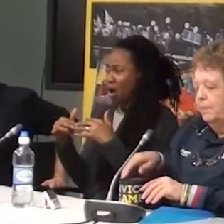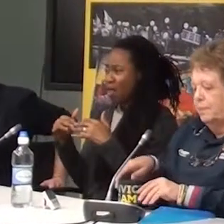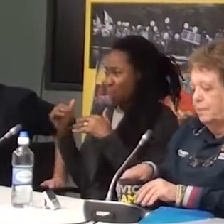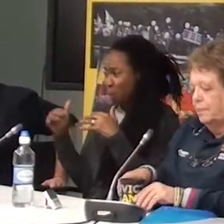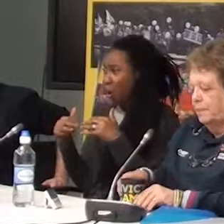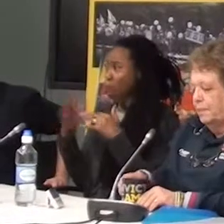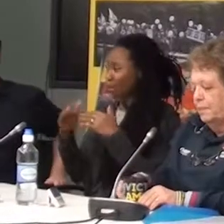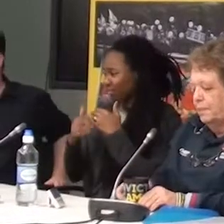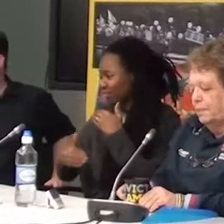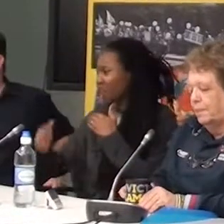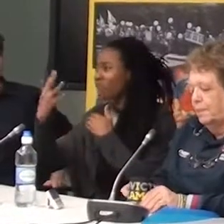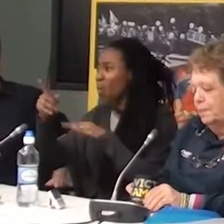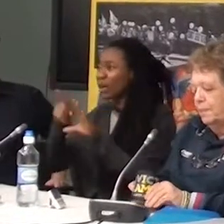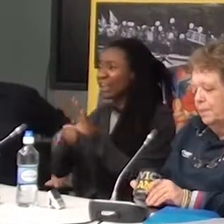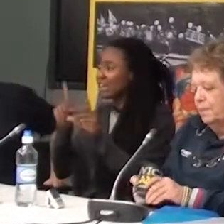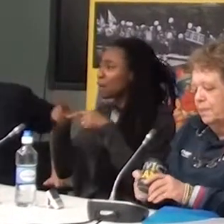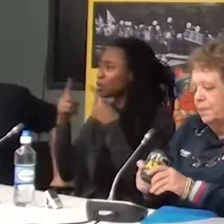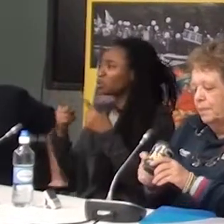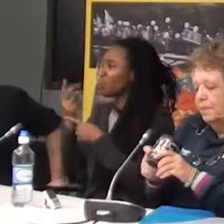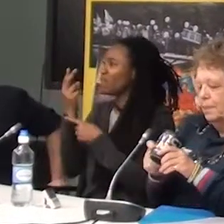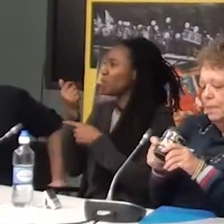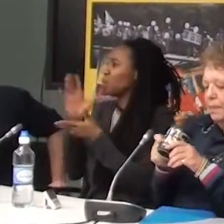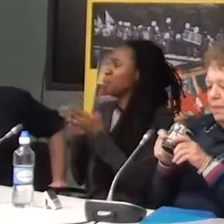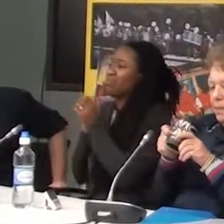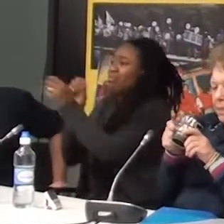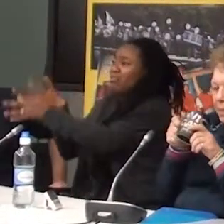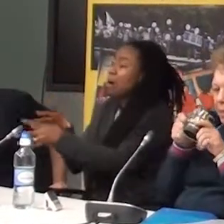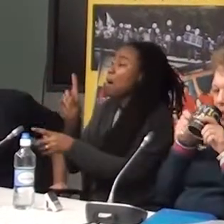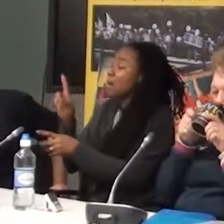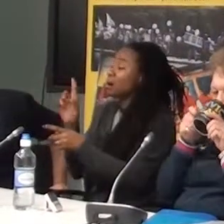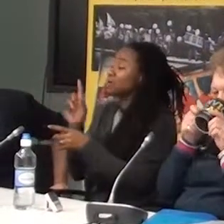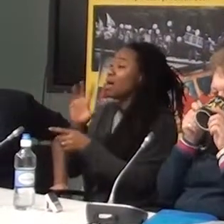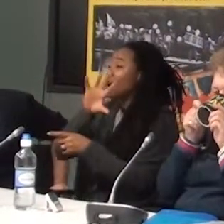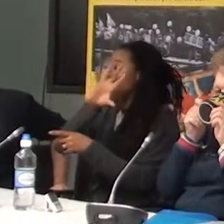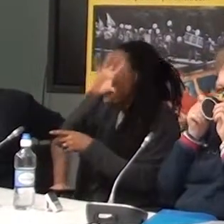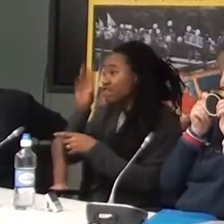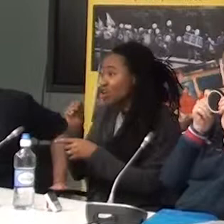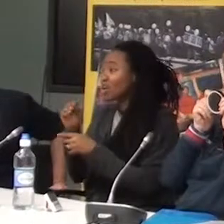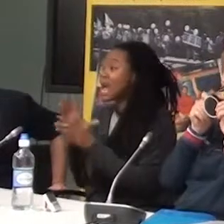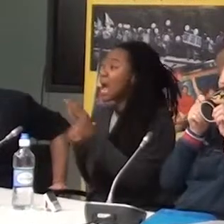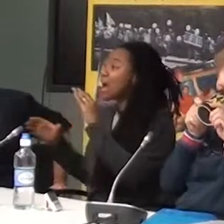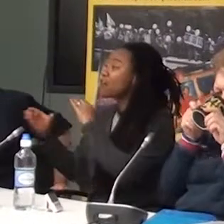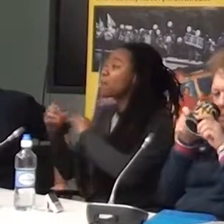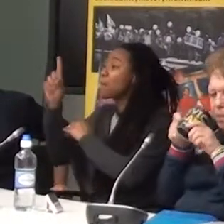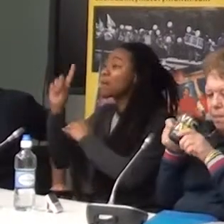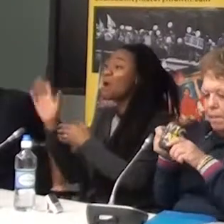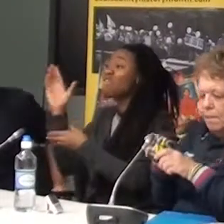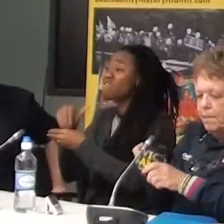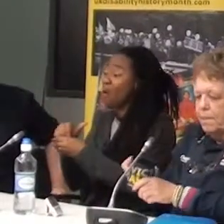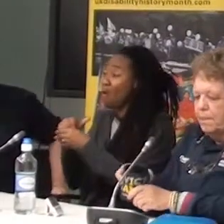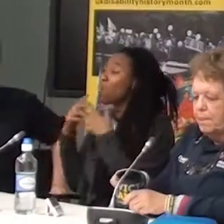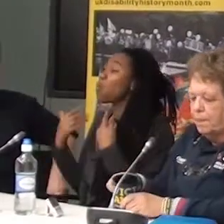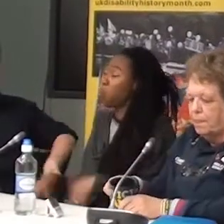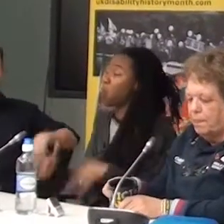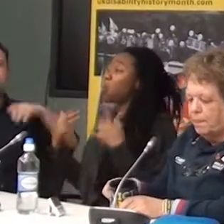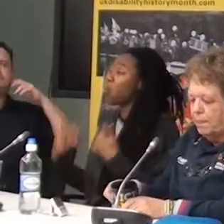minutes. But just to say to you that the involvement of African and Caribbean people was enormous, in the